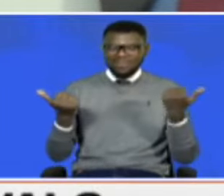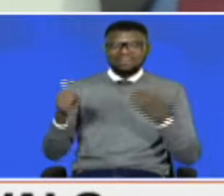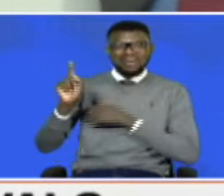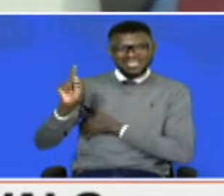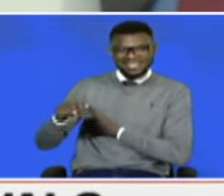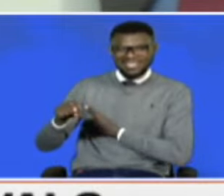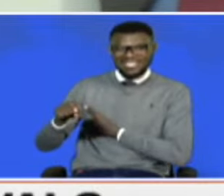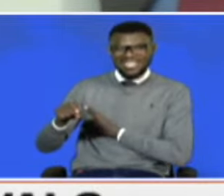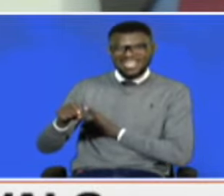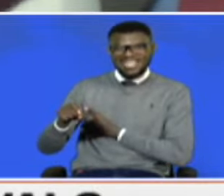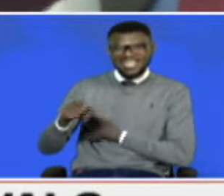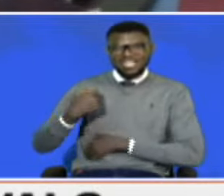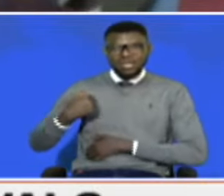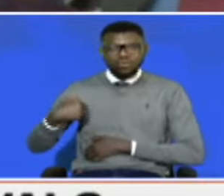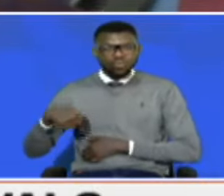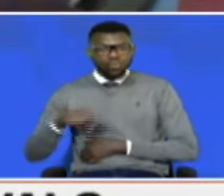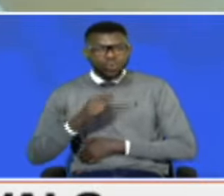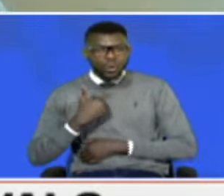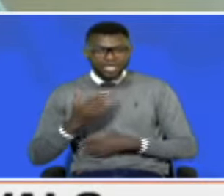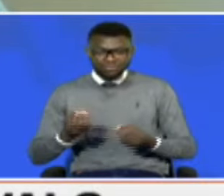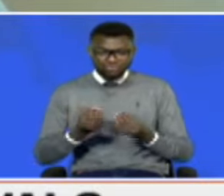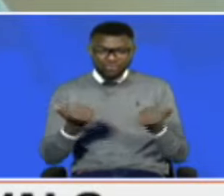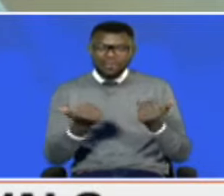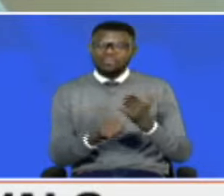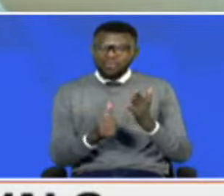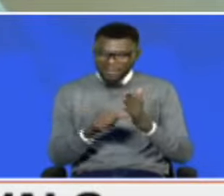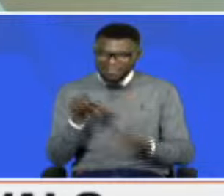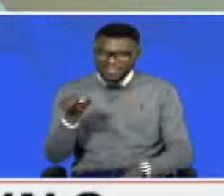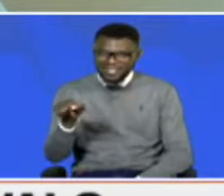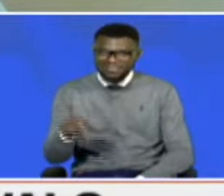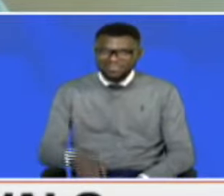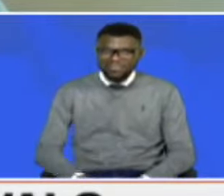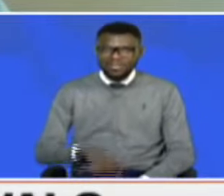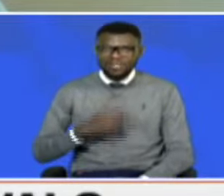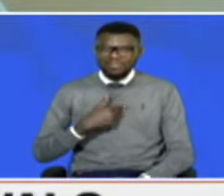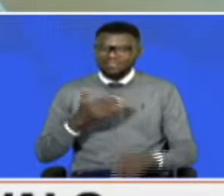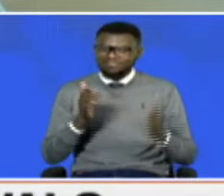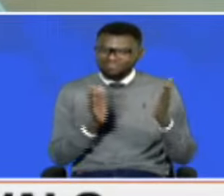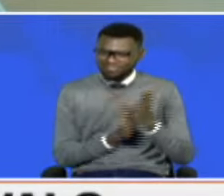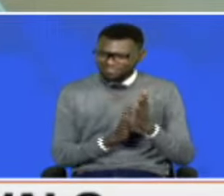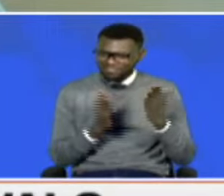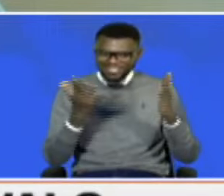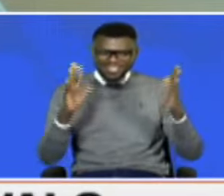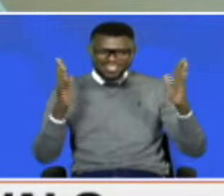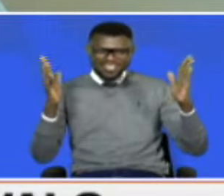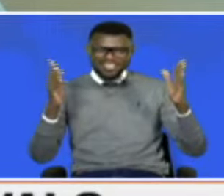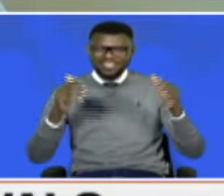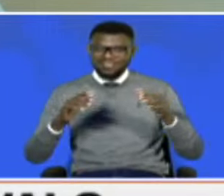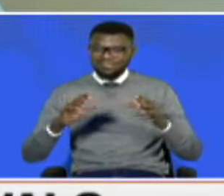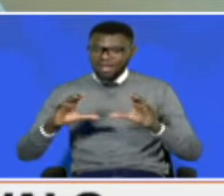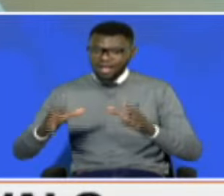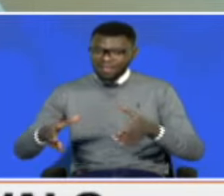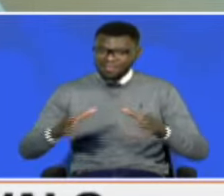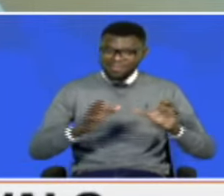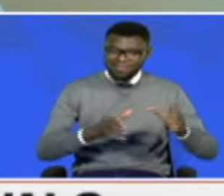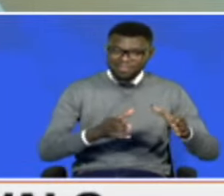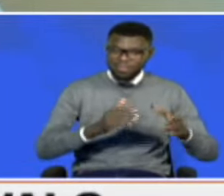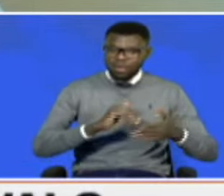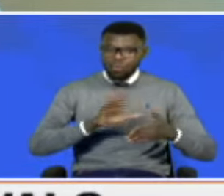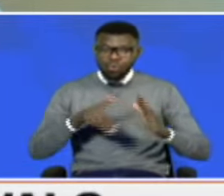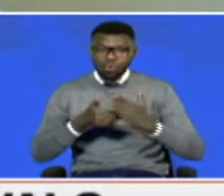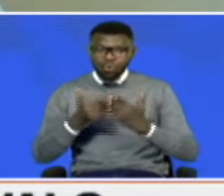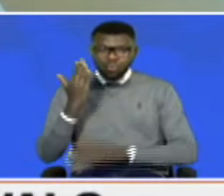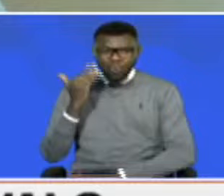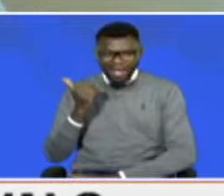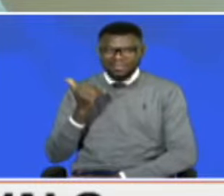We are going to sort it out once and for all. Naomba niwapongeze jamii zote kwa kuwa mumeketi kama